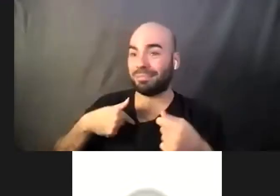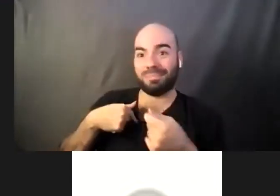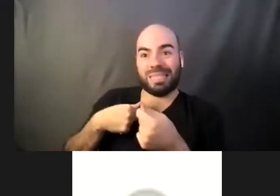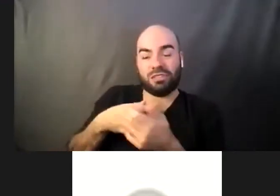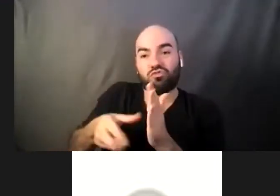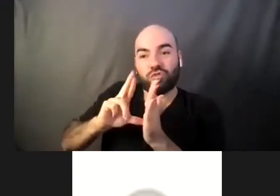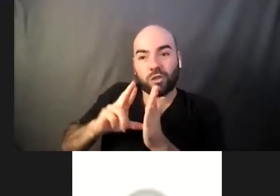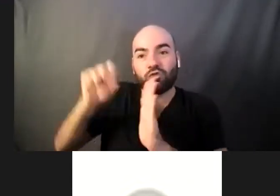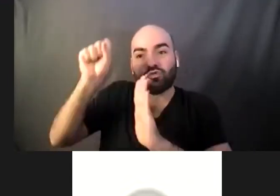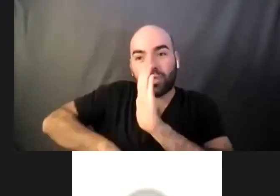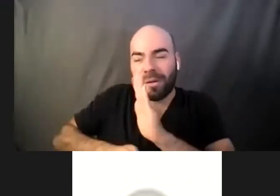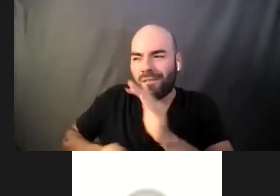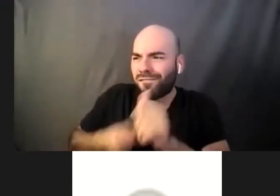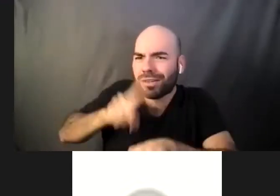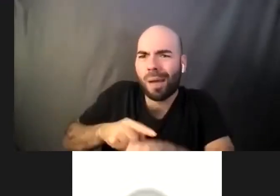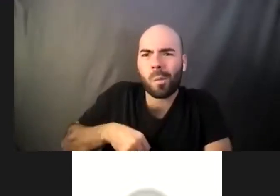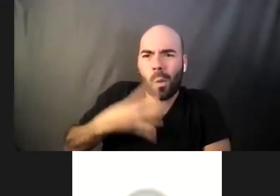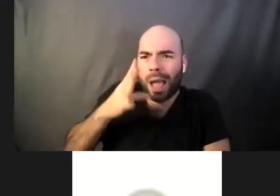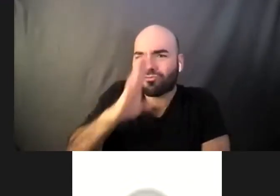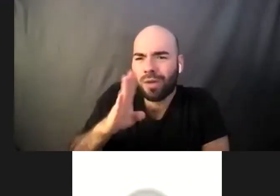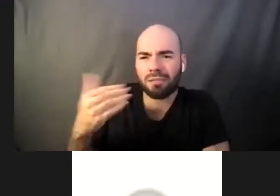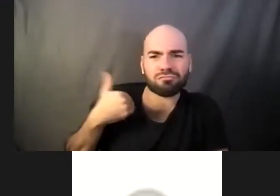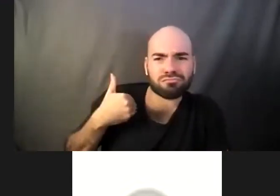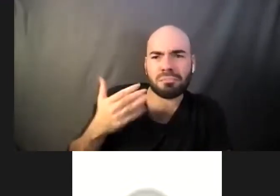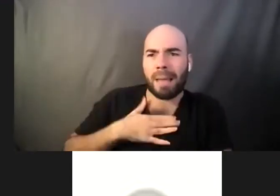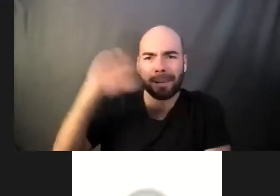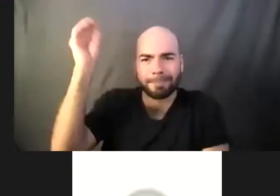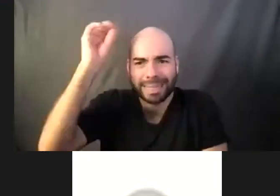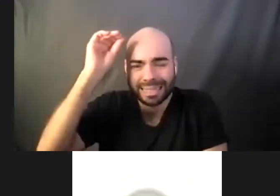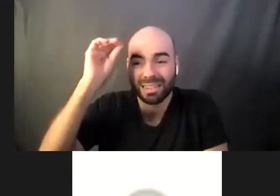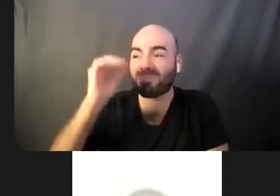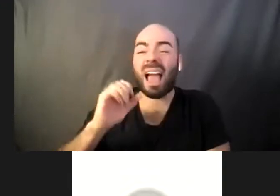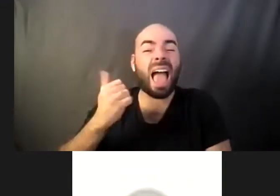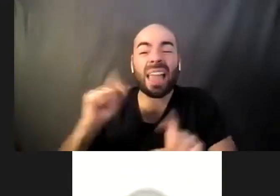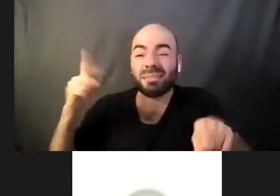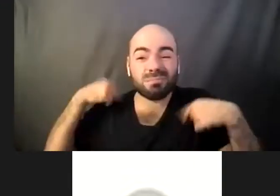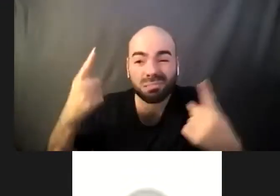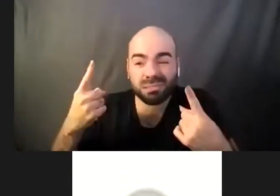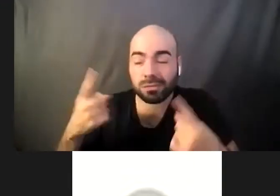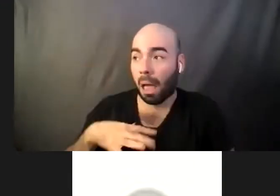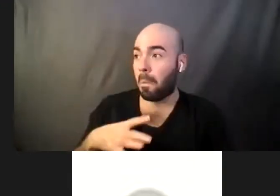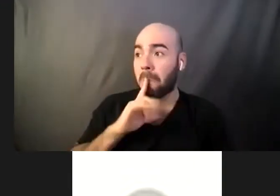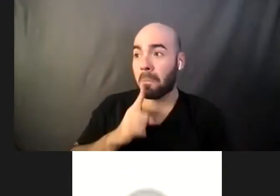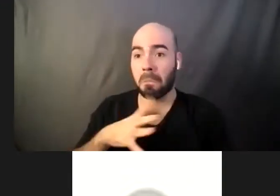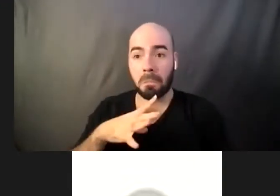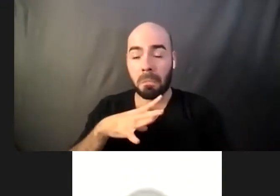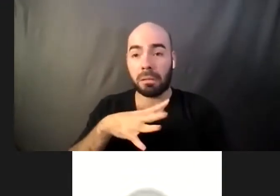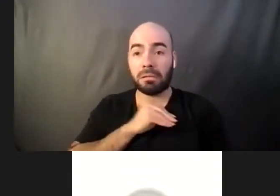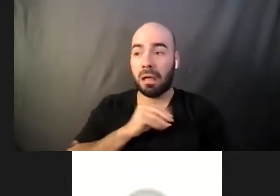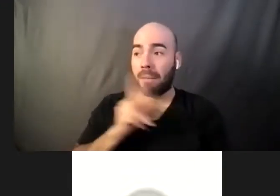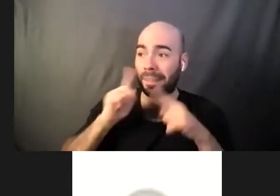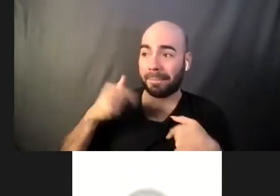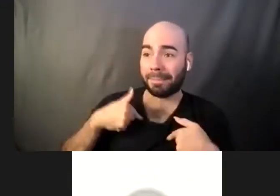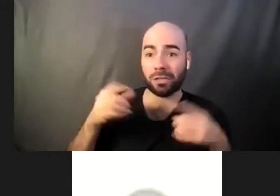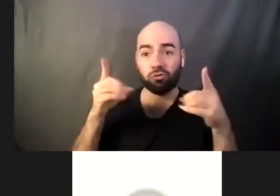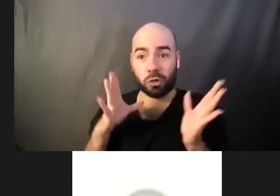a white straight man had ever asked my opinion about anything. And it kind of stopped. I was like, oh, wow. So people think I'm a director, then